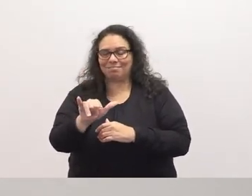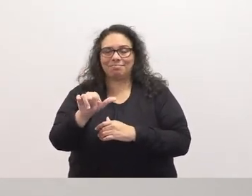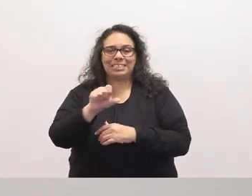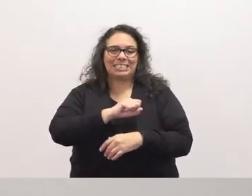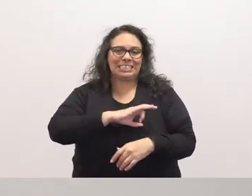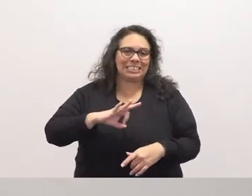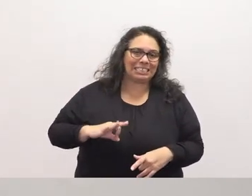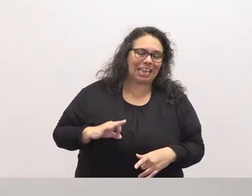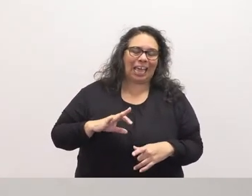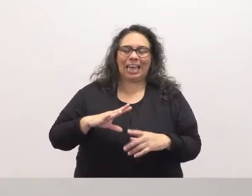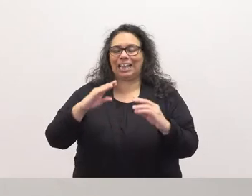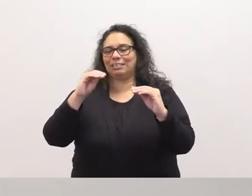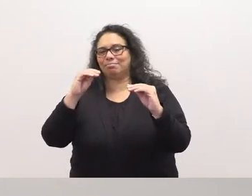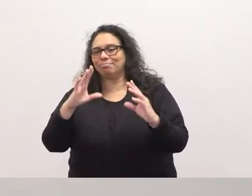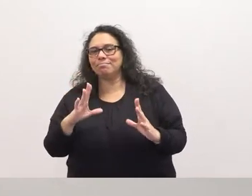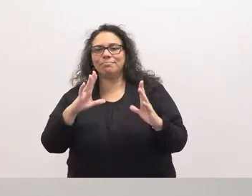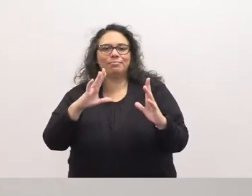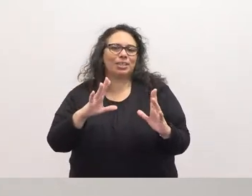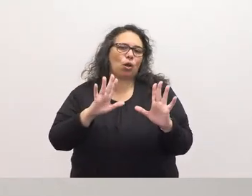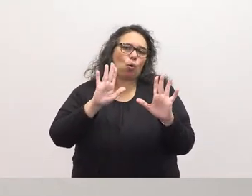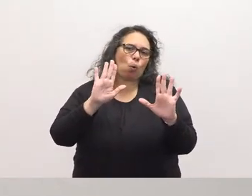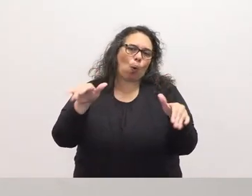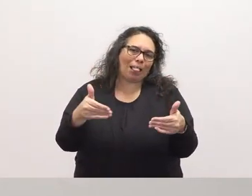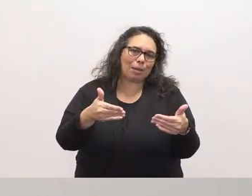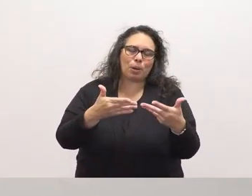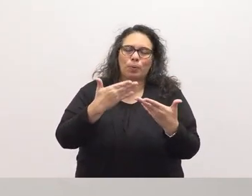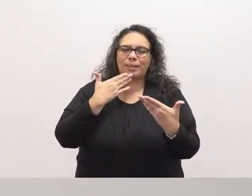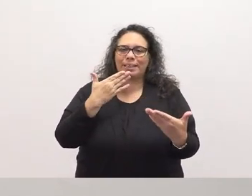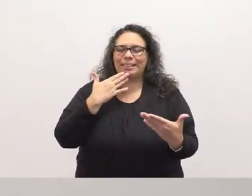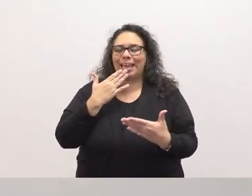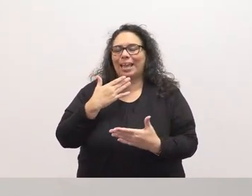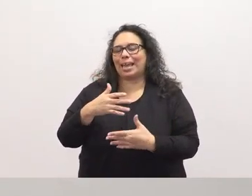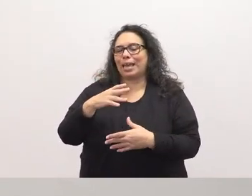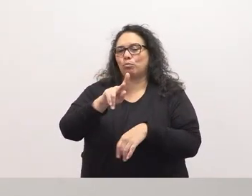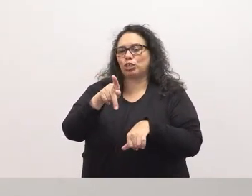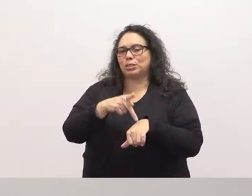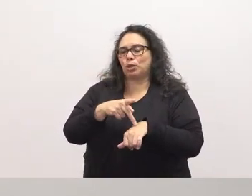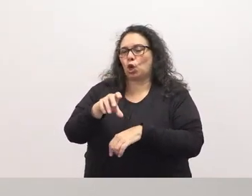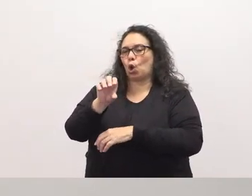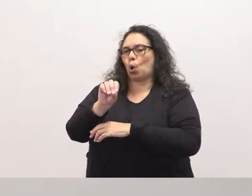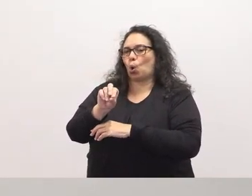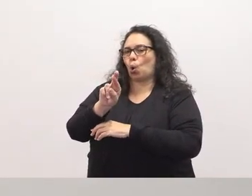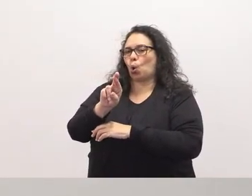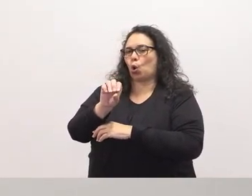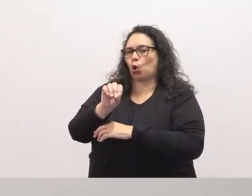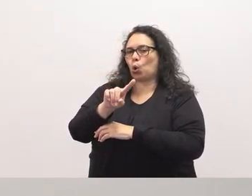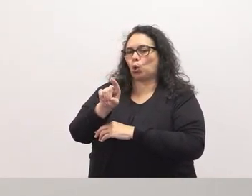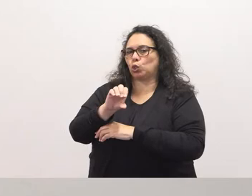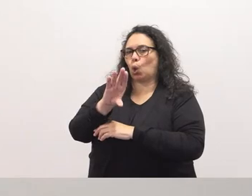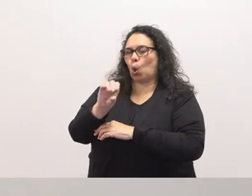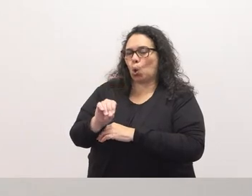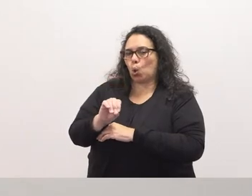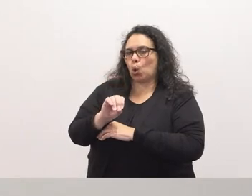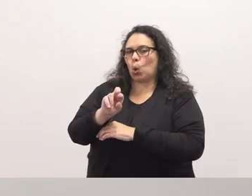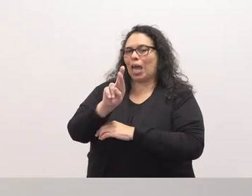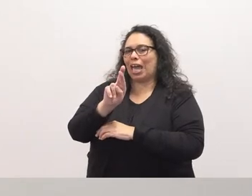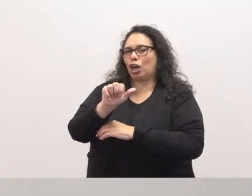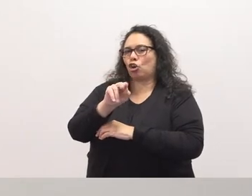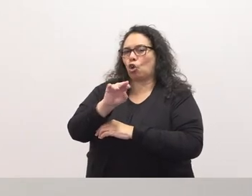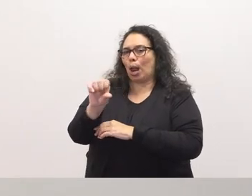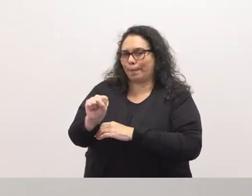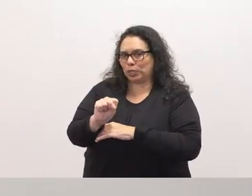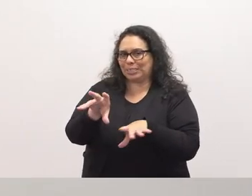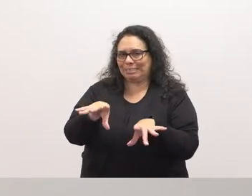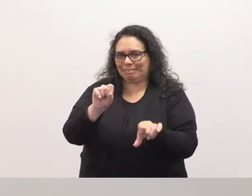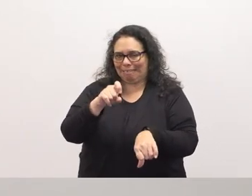incredibly welcoming. I'd like to thank Principal Orozco Benussi and Principal Ramos for taking the time